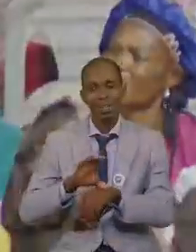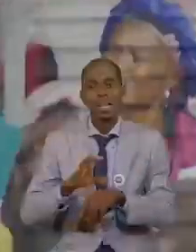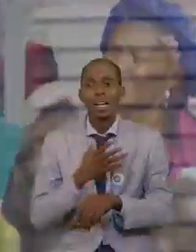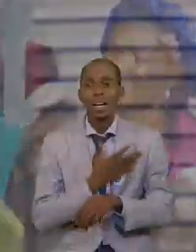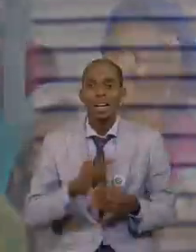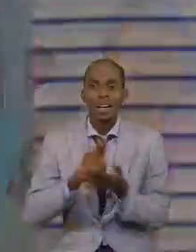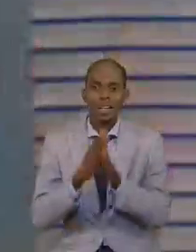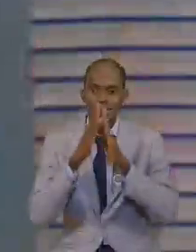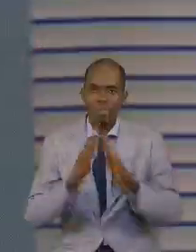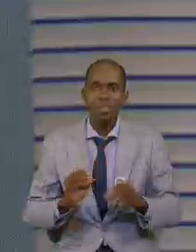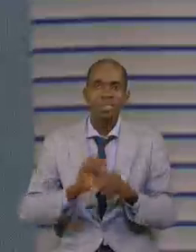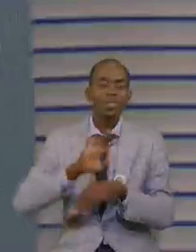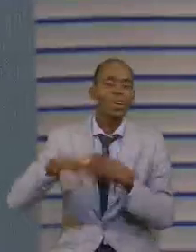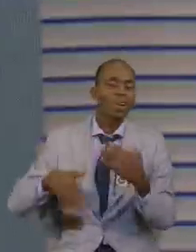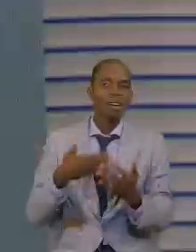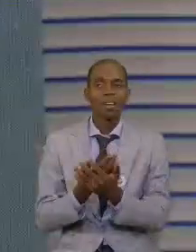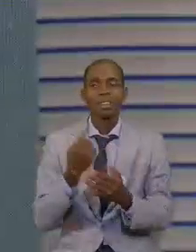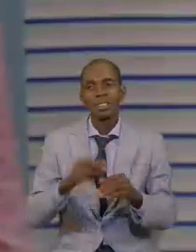the nations of the world.